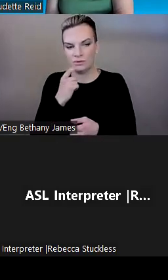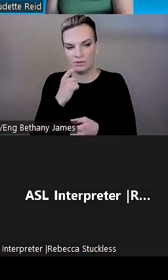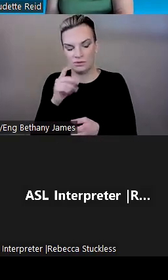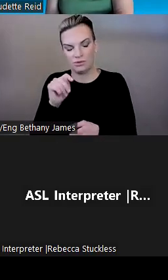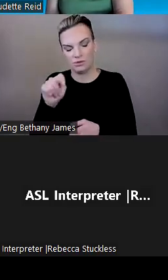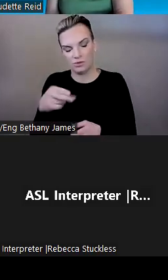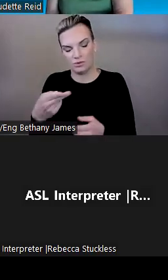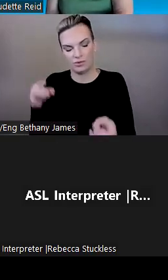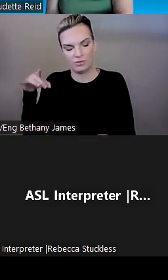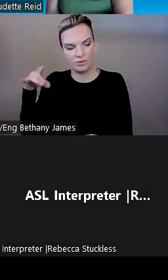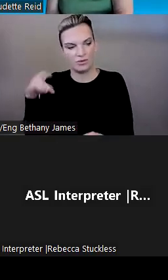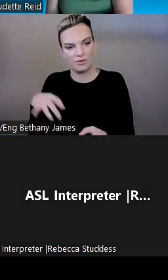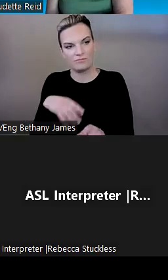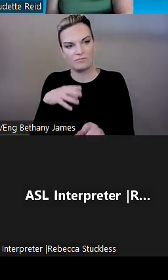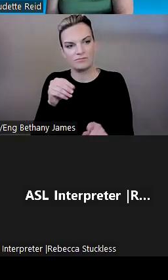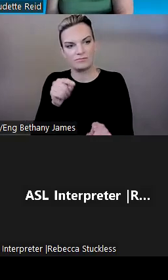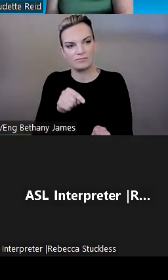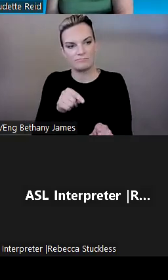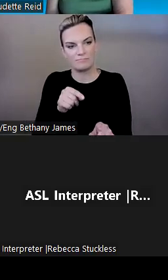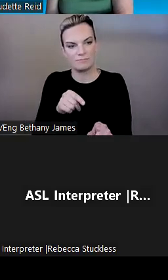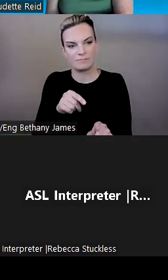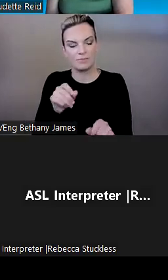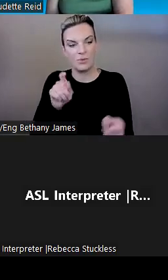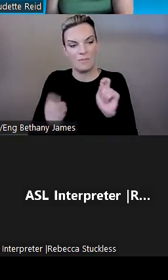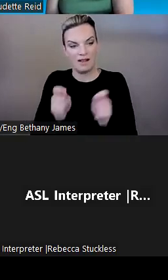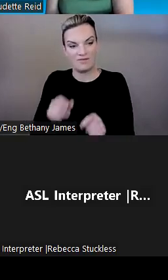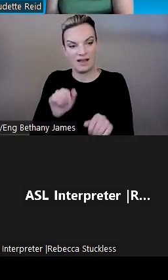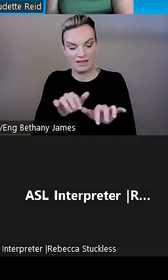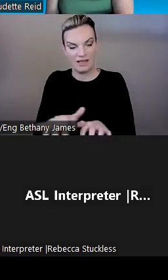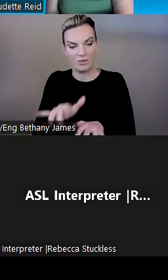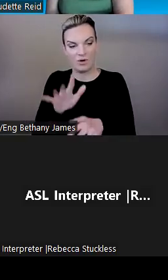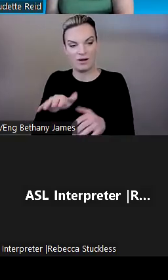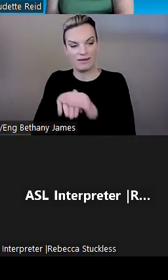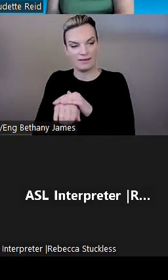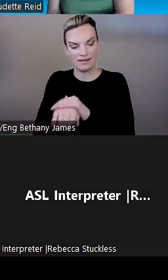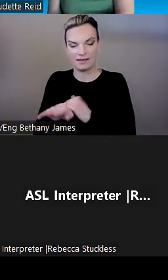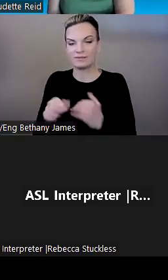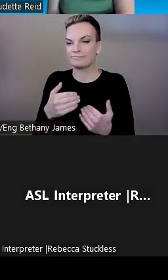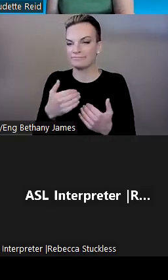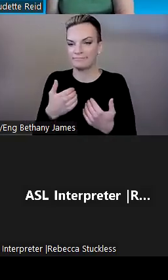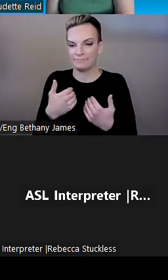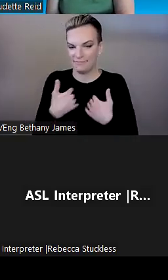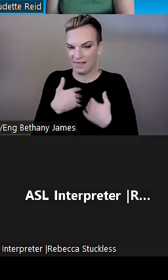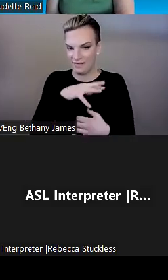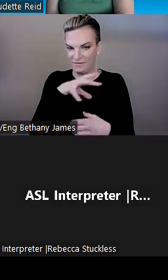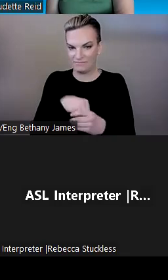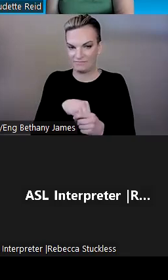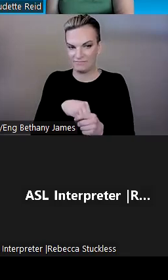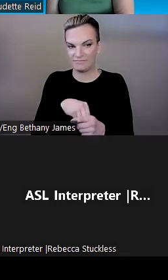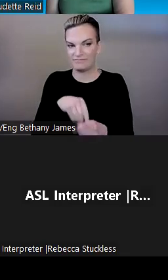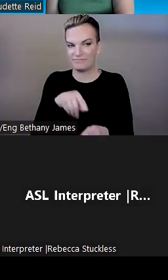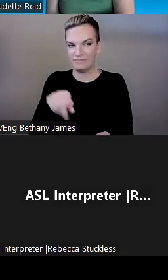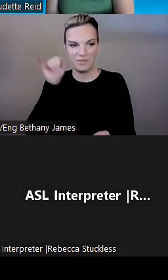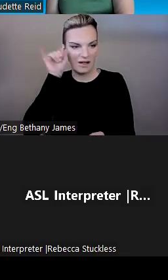the kinds of things that you can do to modify a keyboard access will be available for your iPhone as